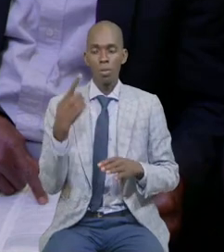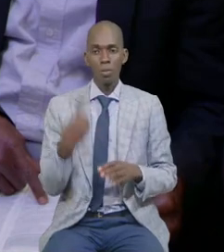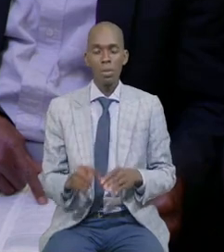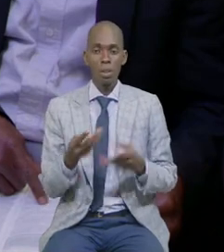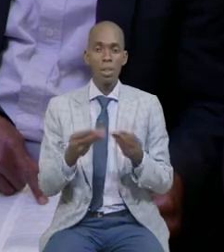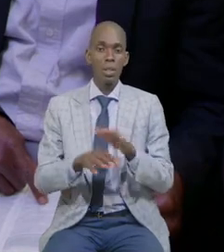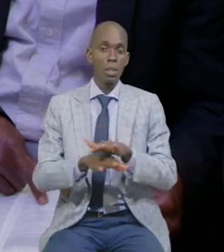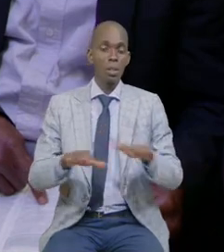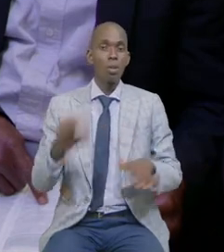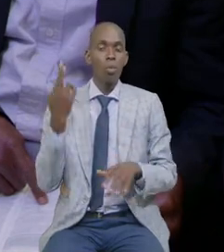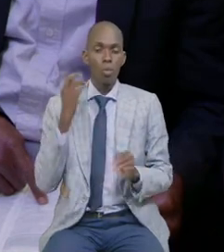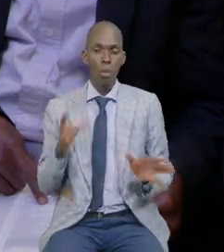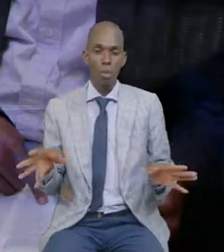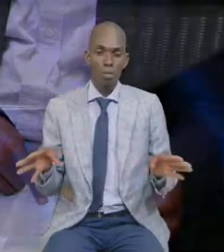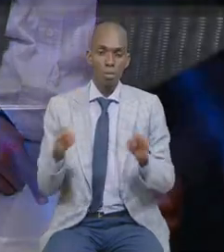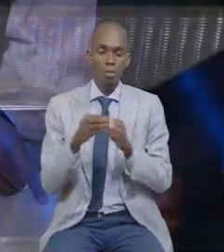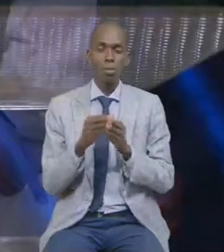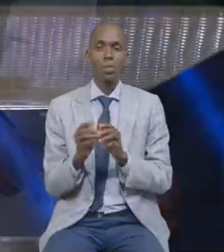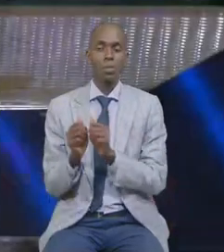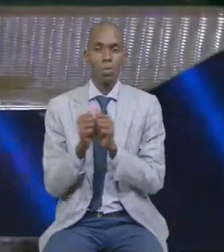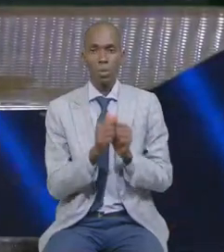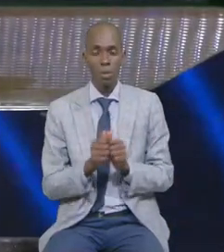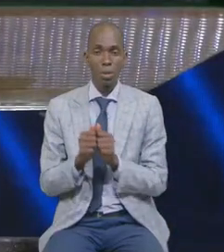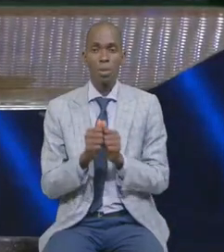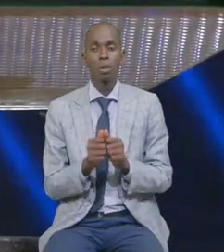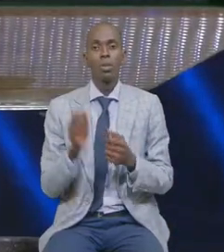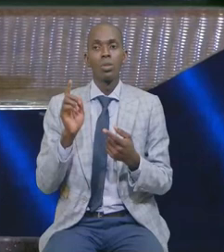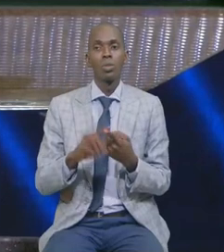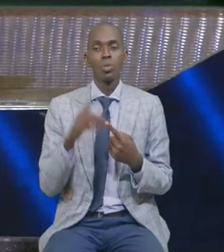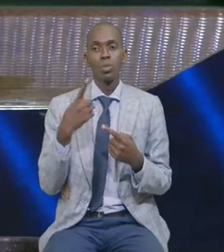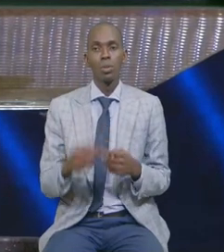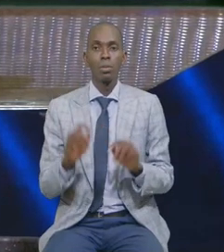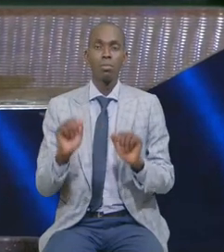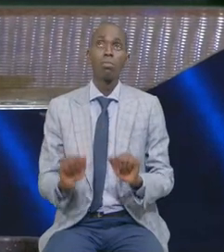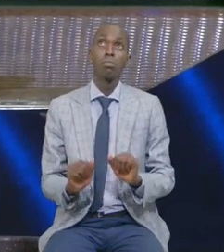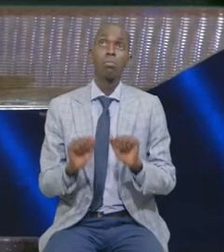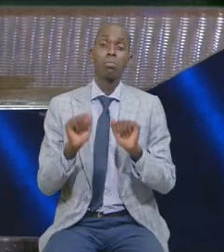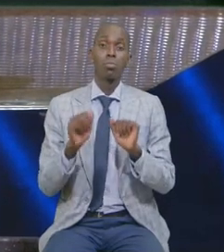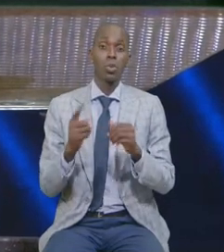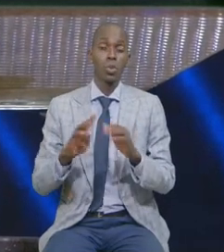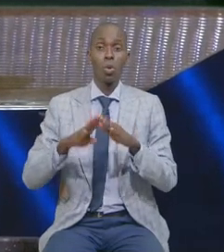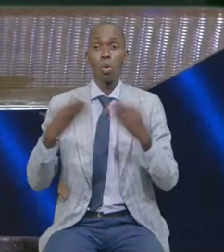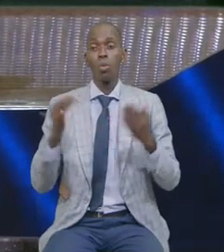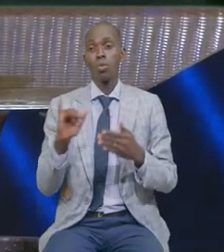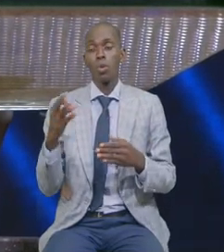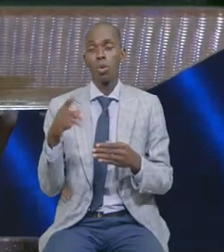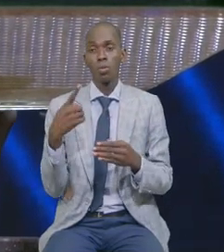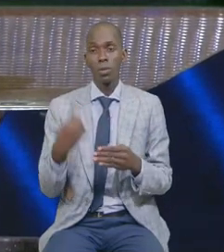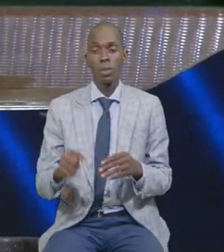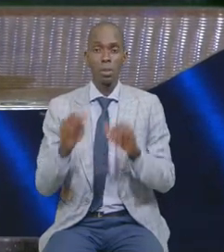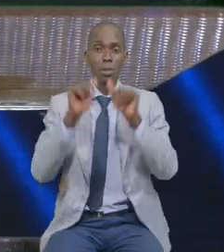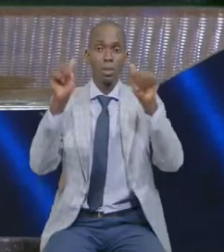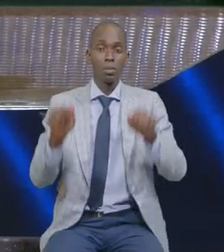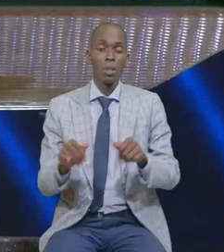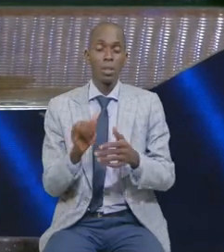provinces were gathered together unto the dedication of the image that